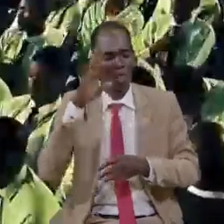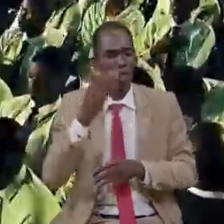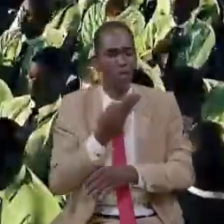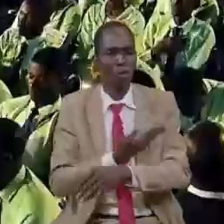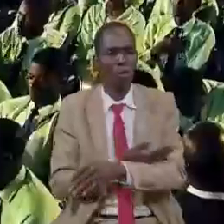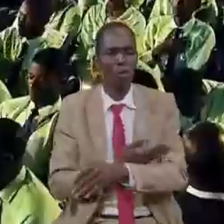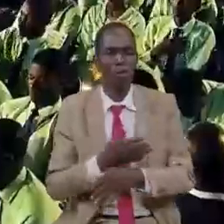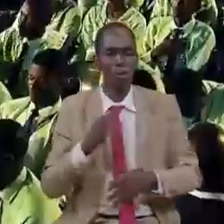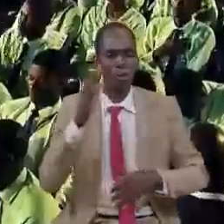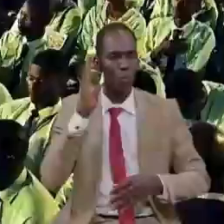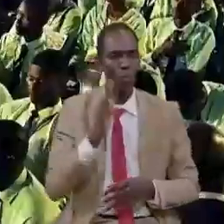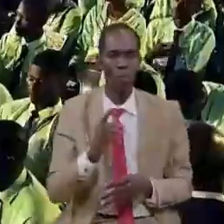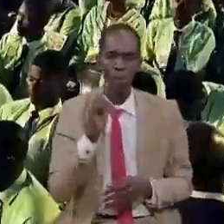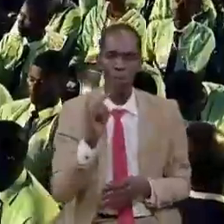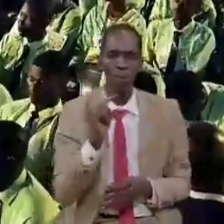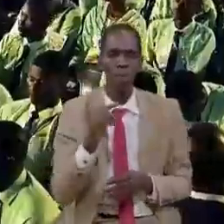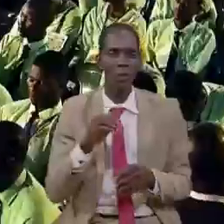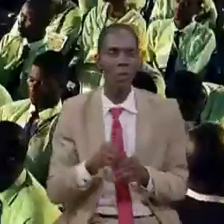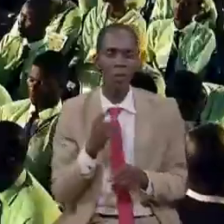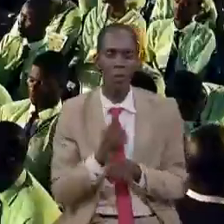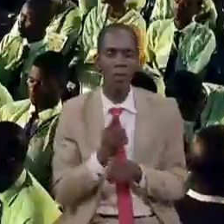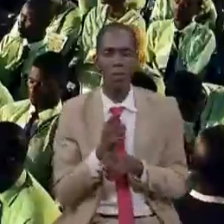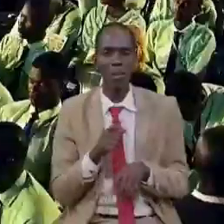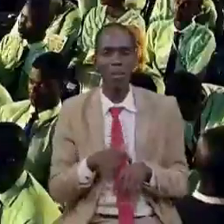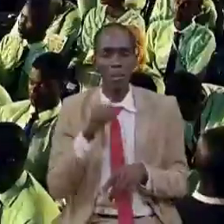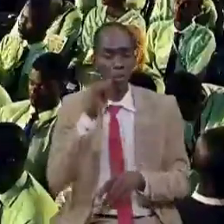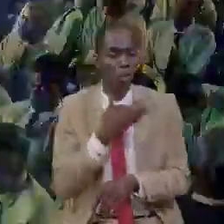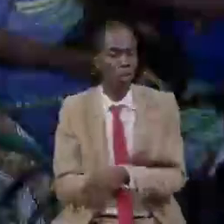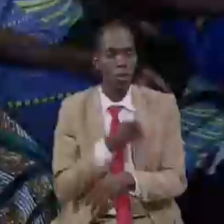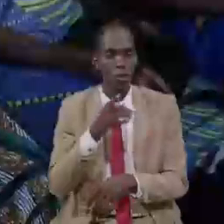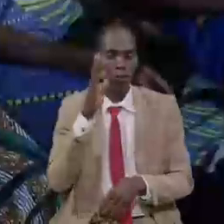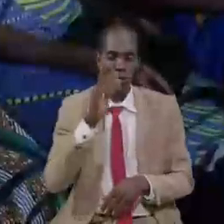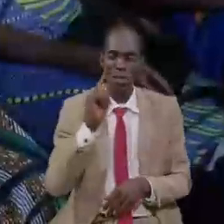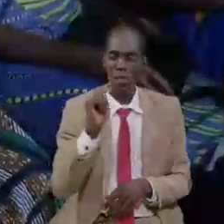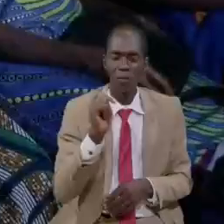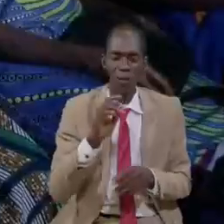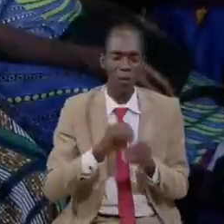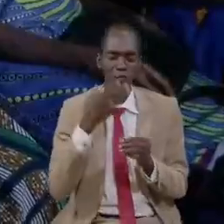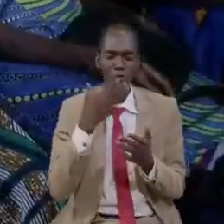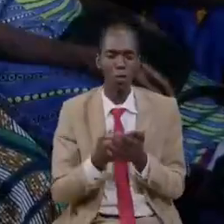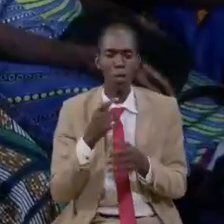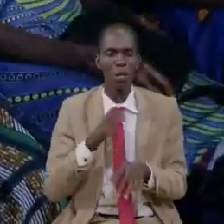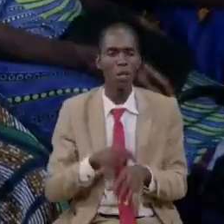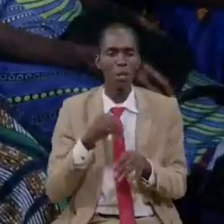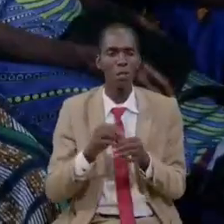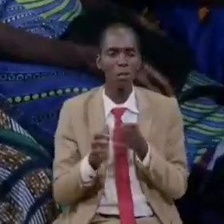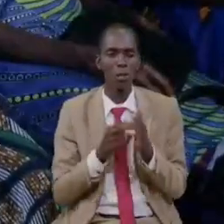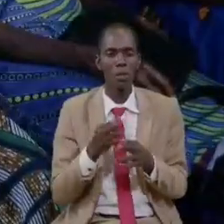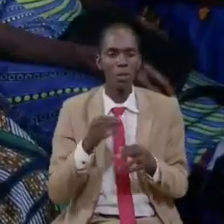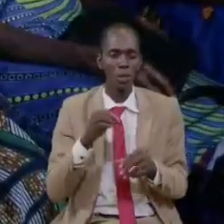time. Daughter there, you'll testify in good time. In due time, that